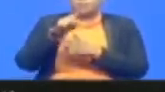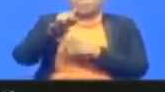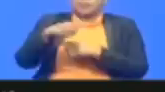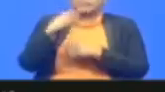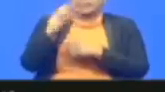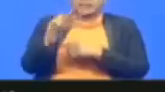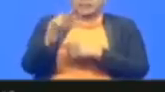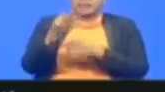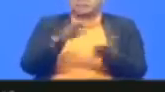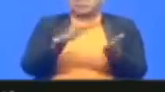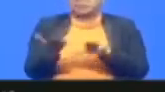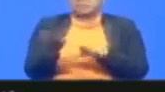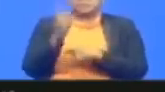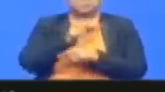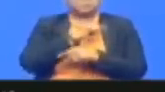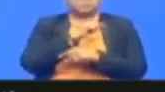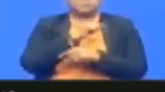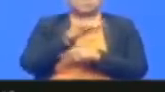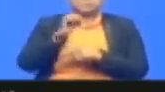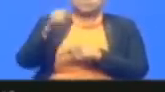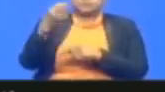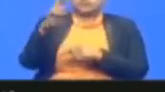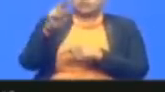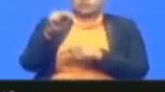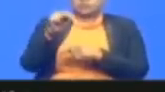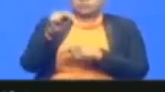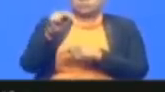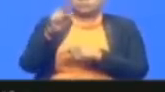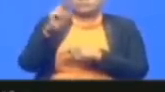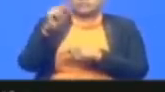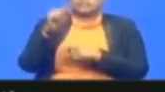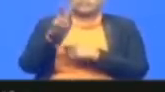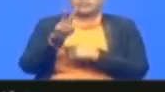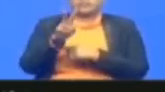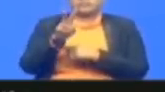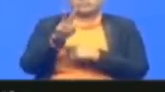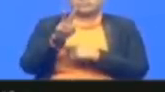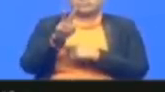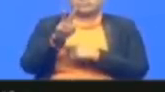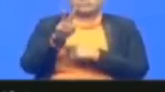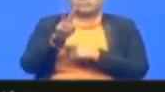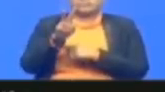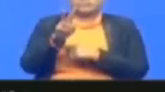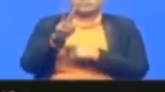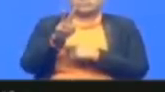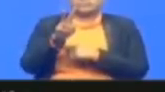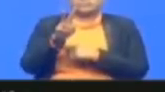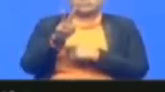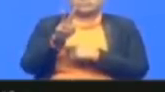1,390 deaths. Sharon Baranga, NTV.